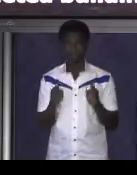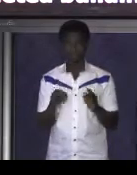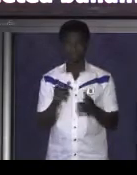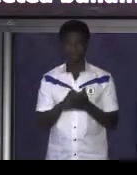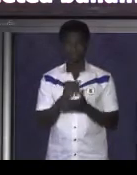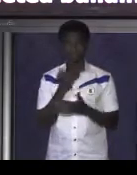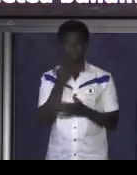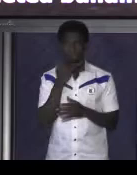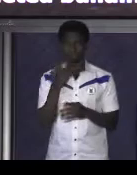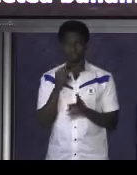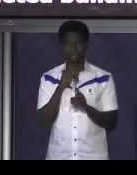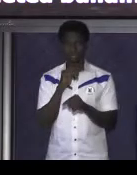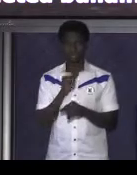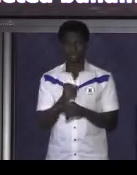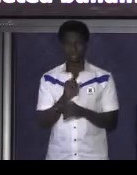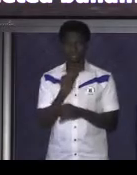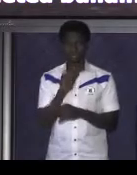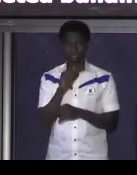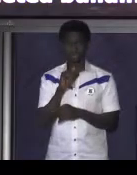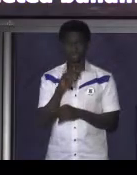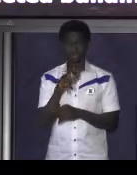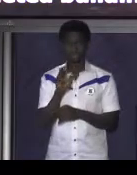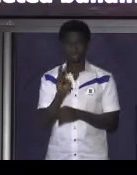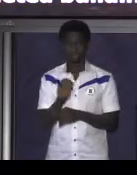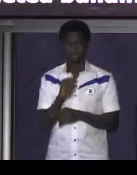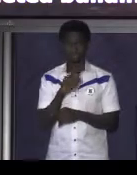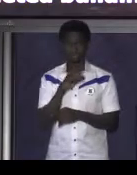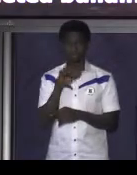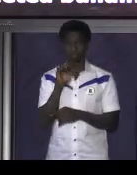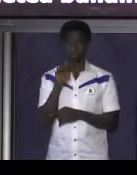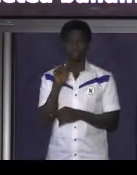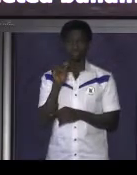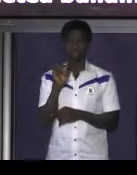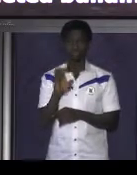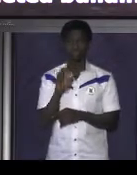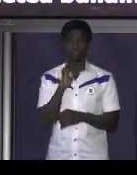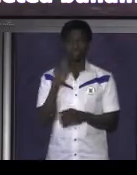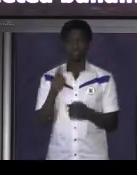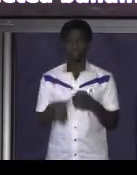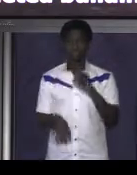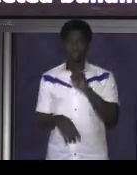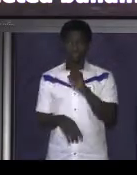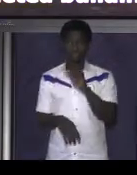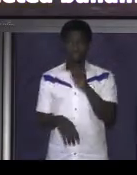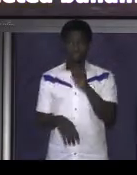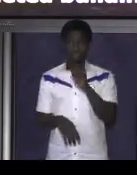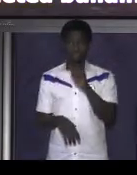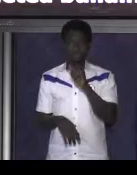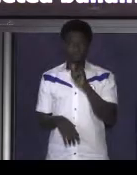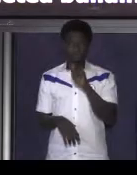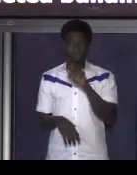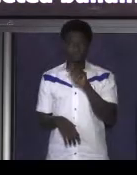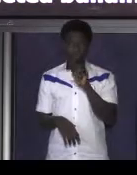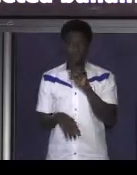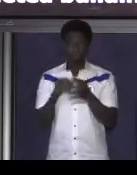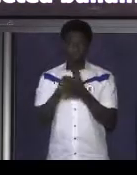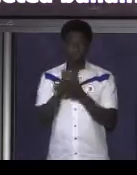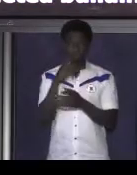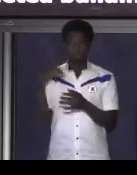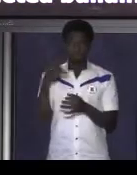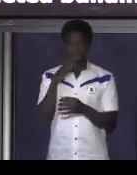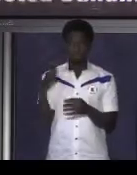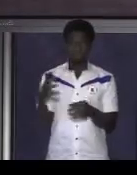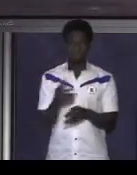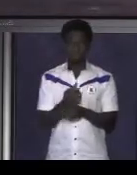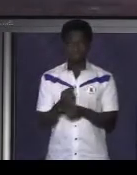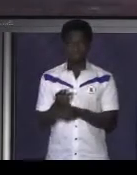The answer is asylum. Lunatic is to asylum. That is where they are taken care of.